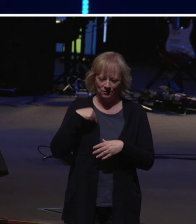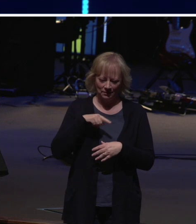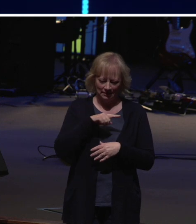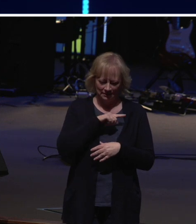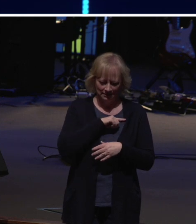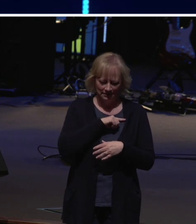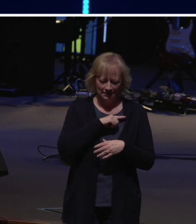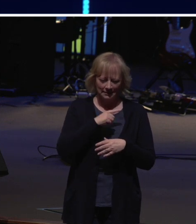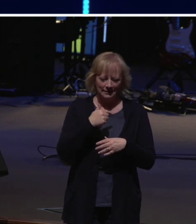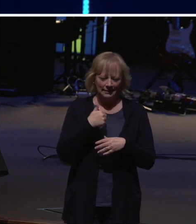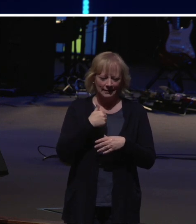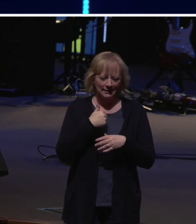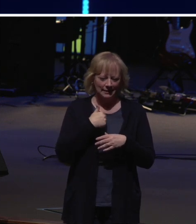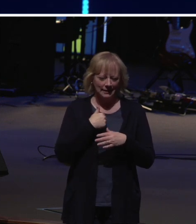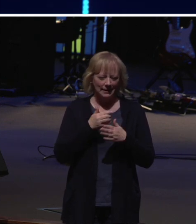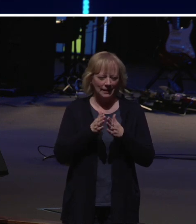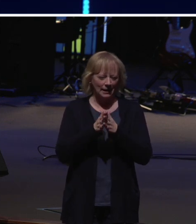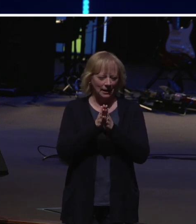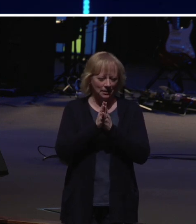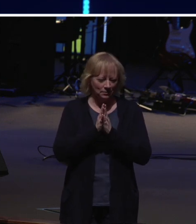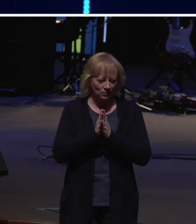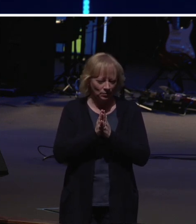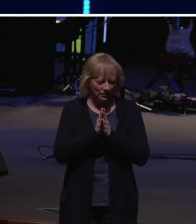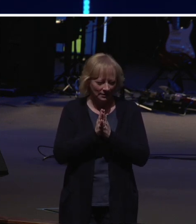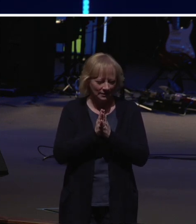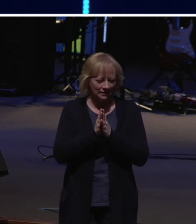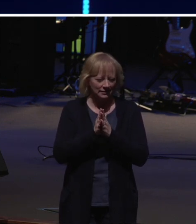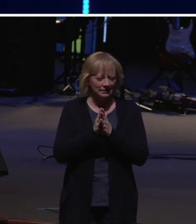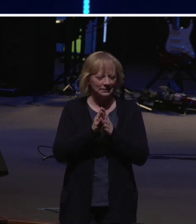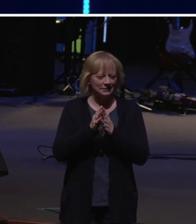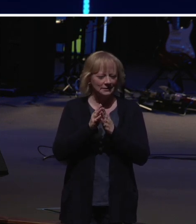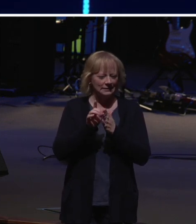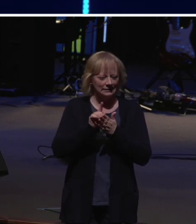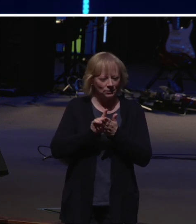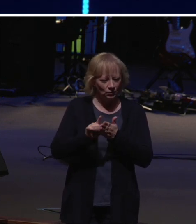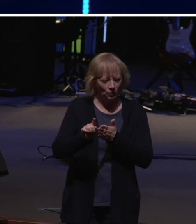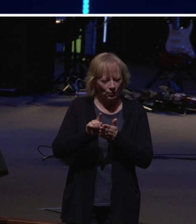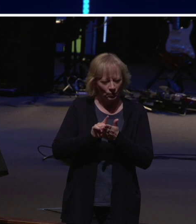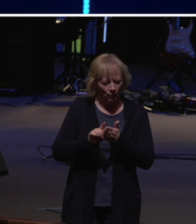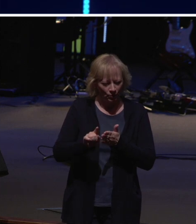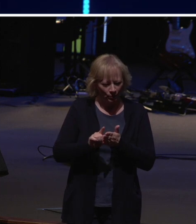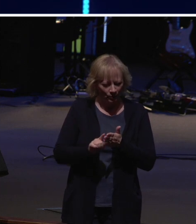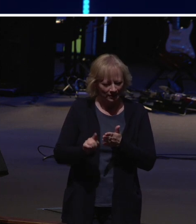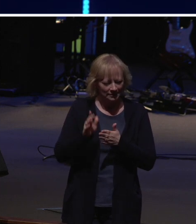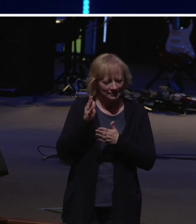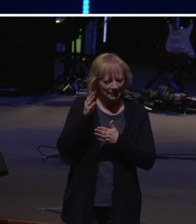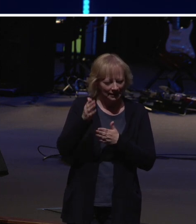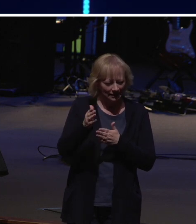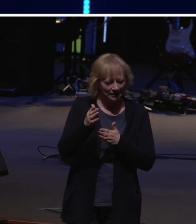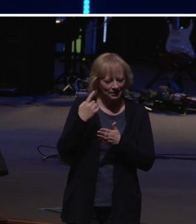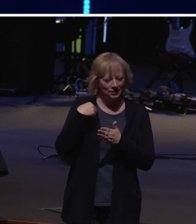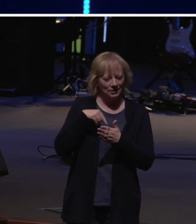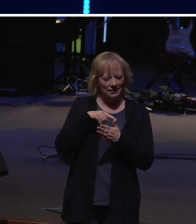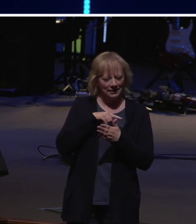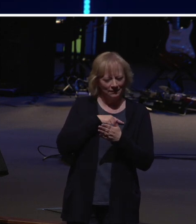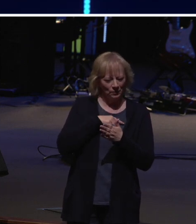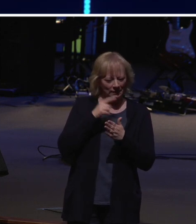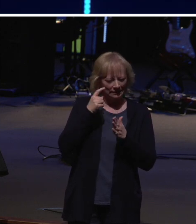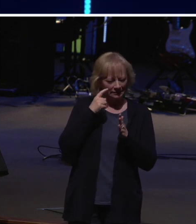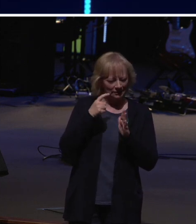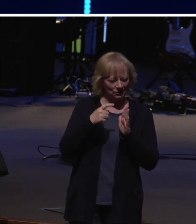Lord, I pray not just for today, but in the weeks ahead, that if we come upon an area of